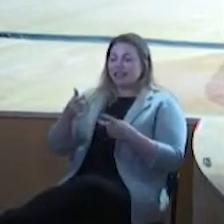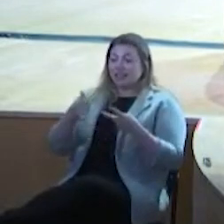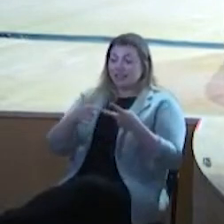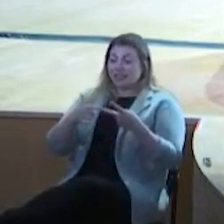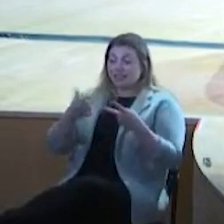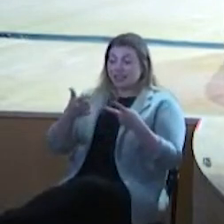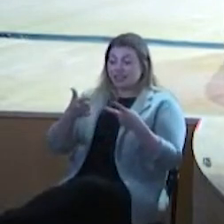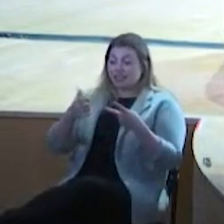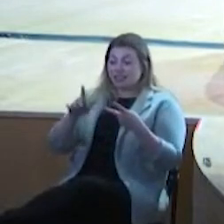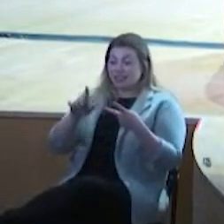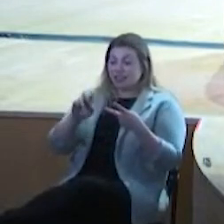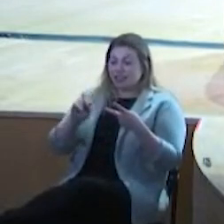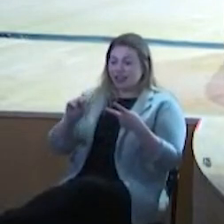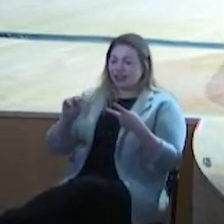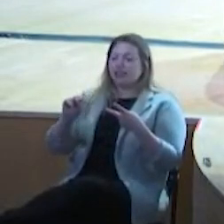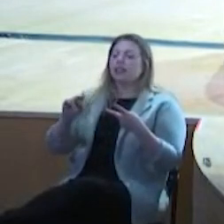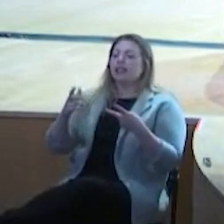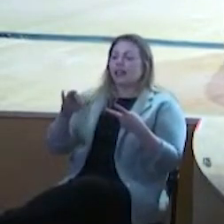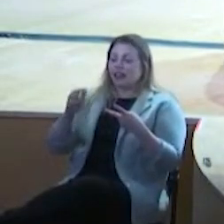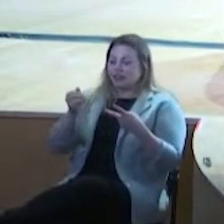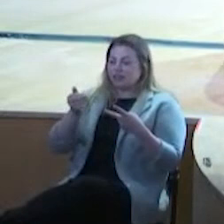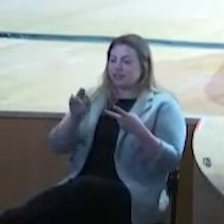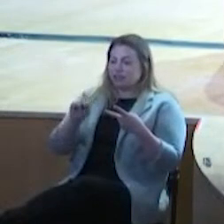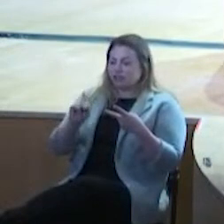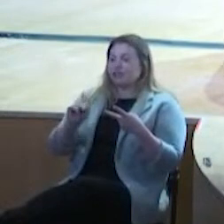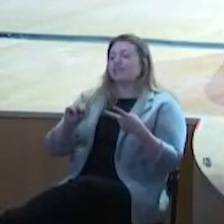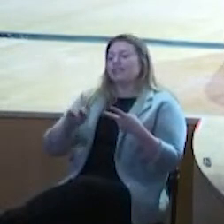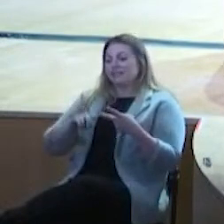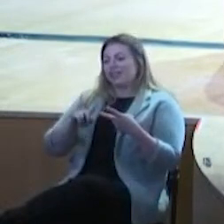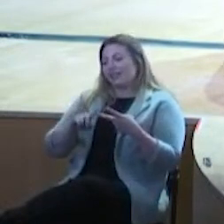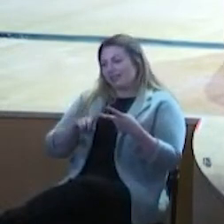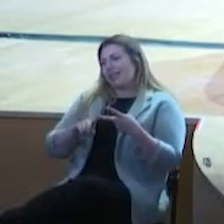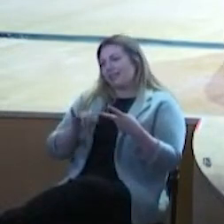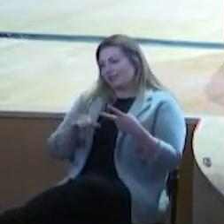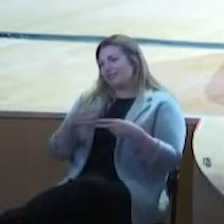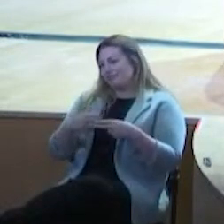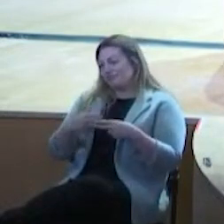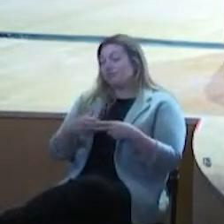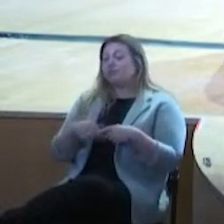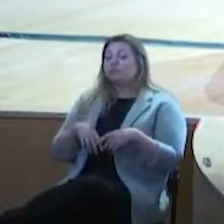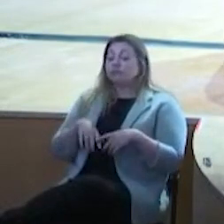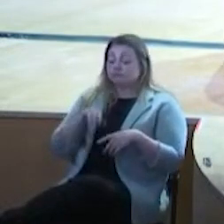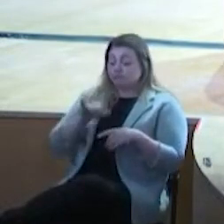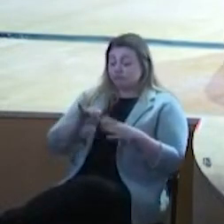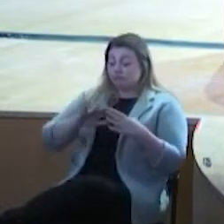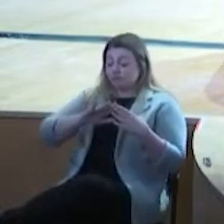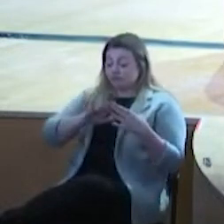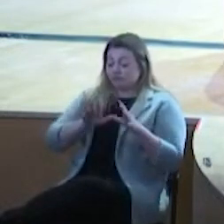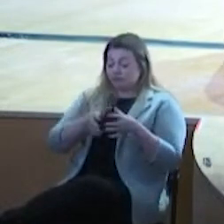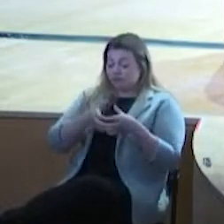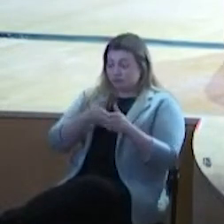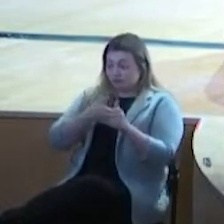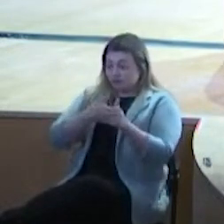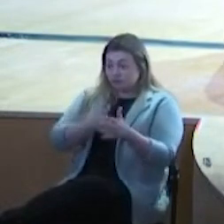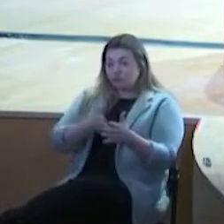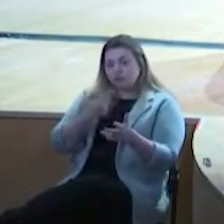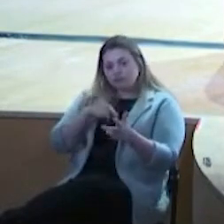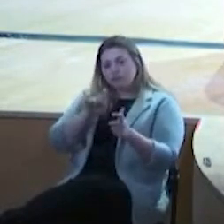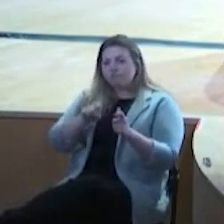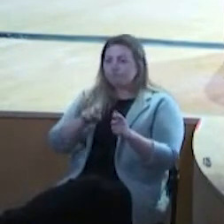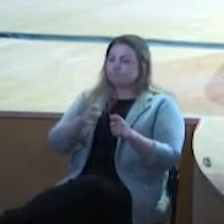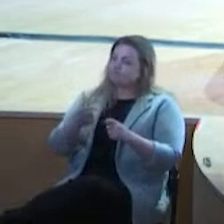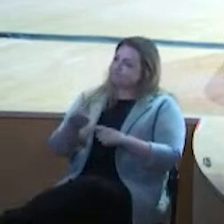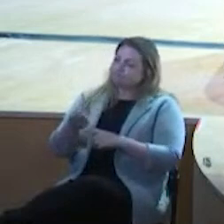that. But so we as tribal leaders need to step up to the